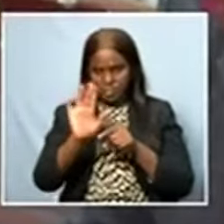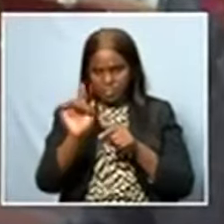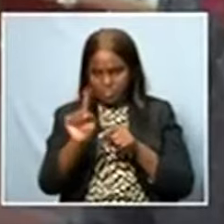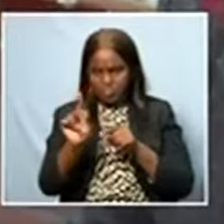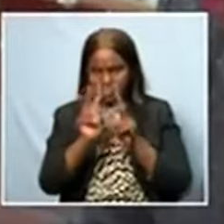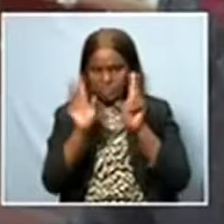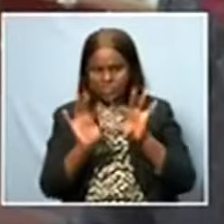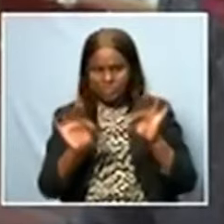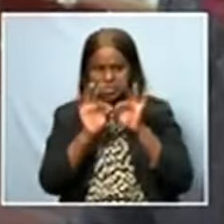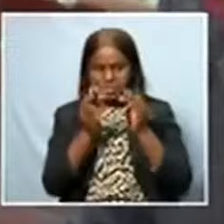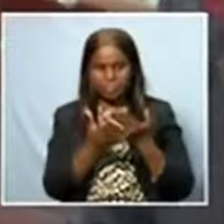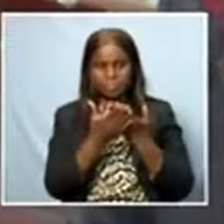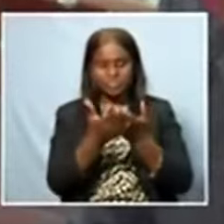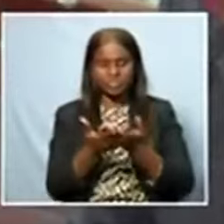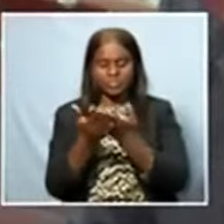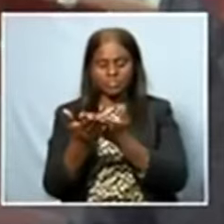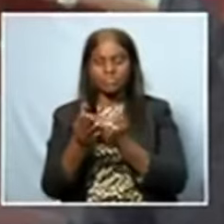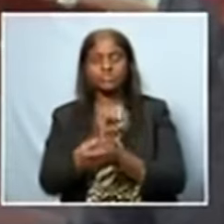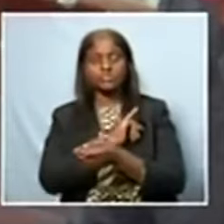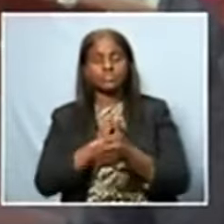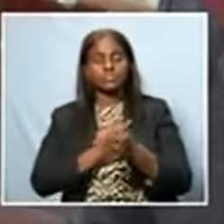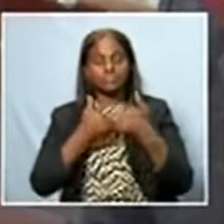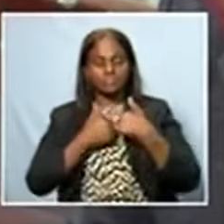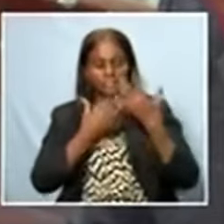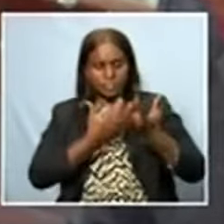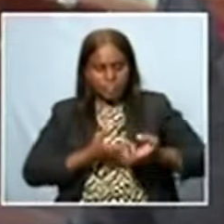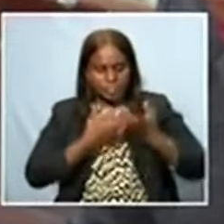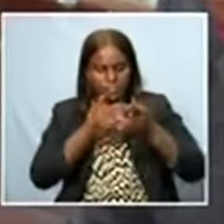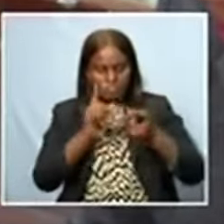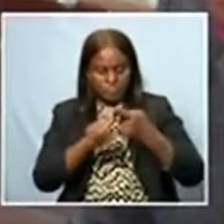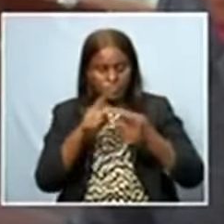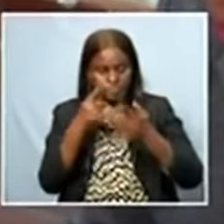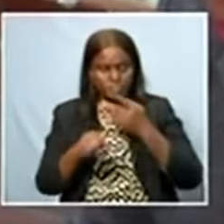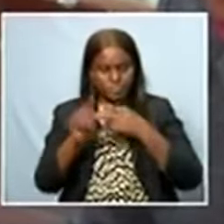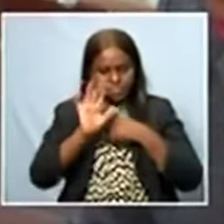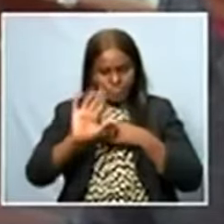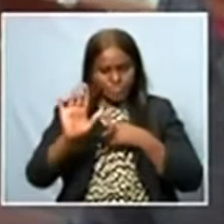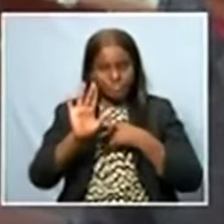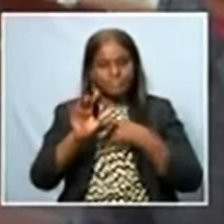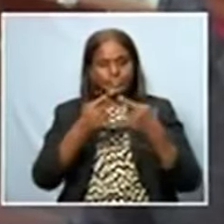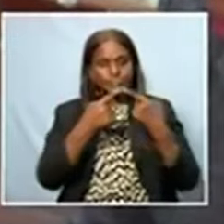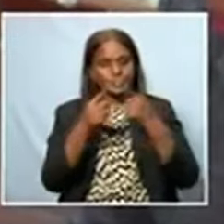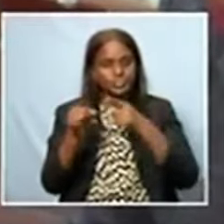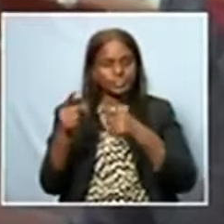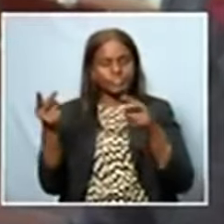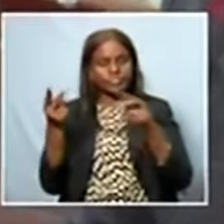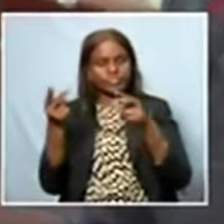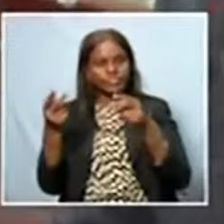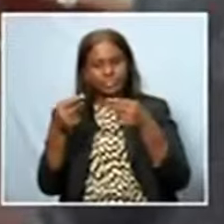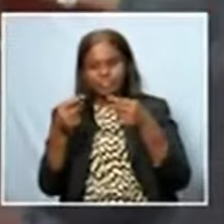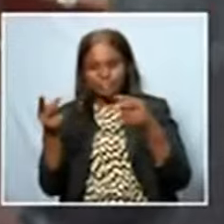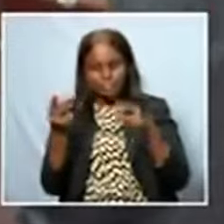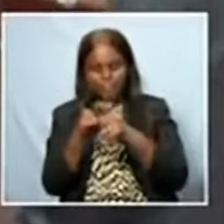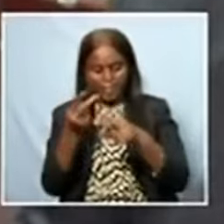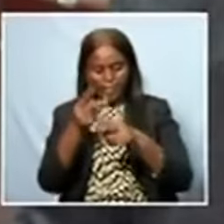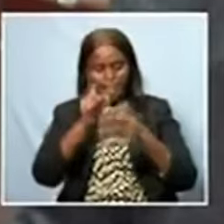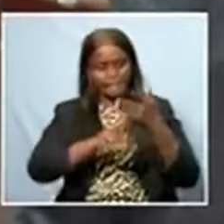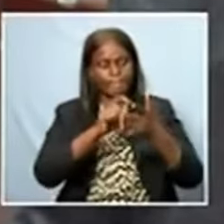key submission that the industry raised related to the multiple taxes that we